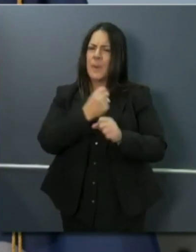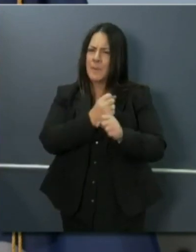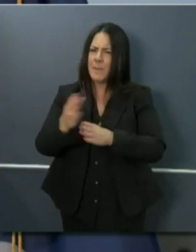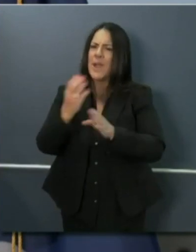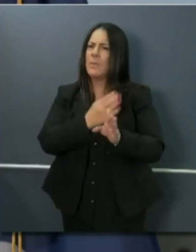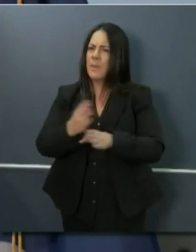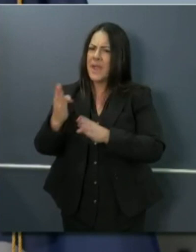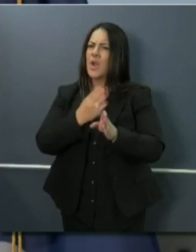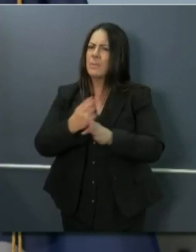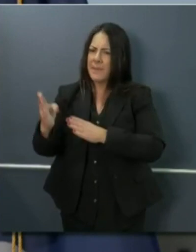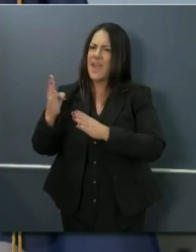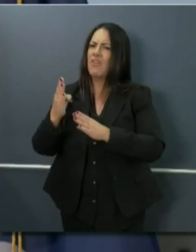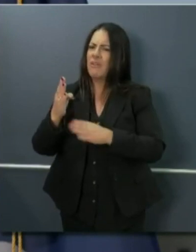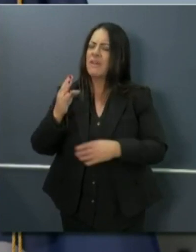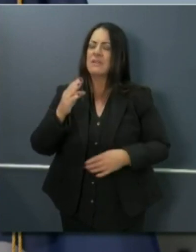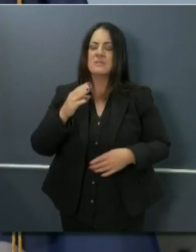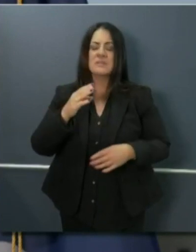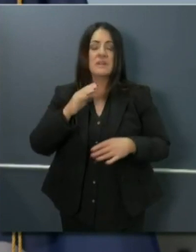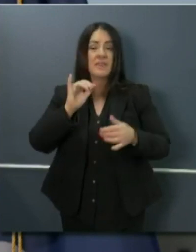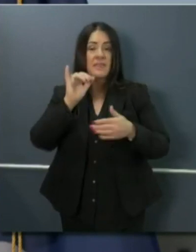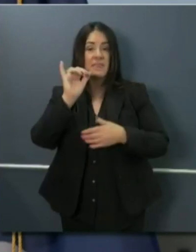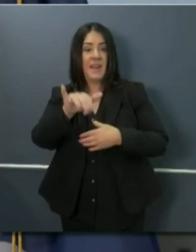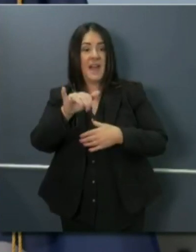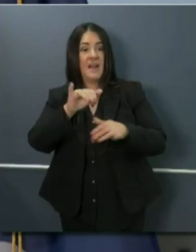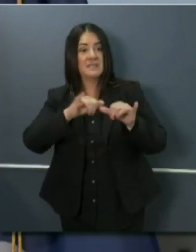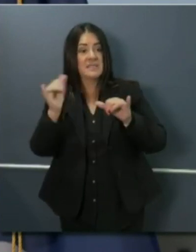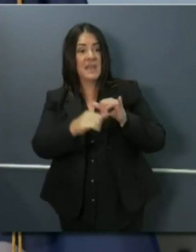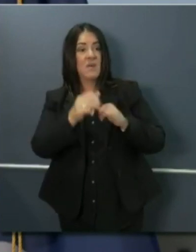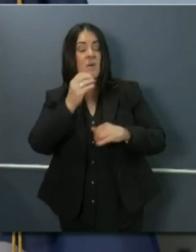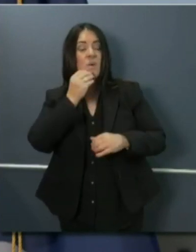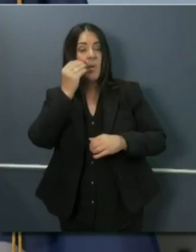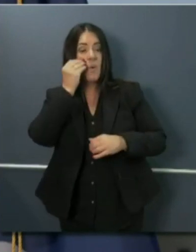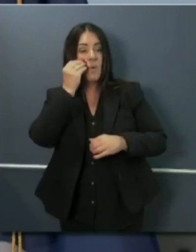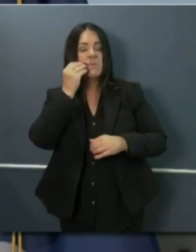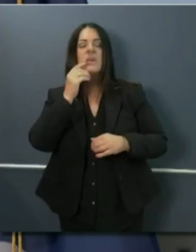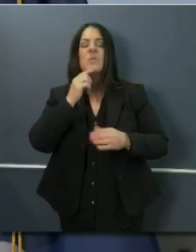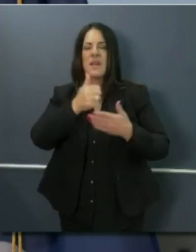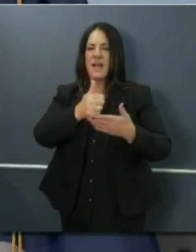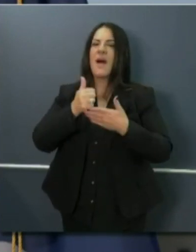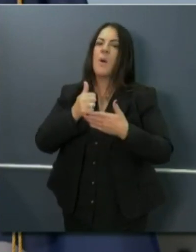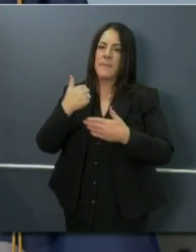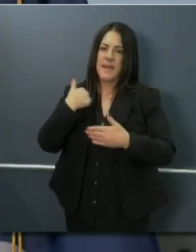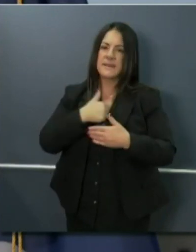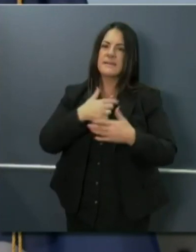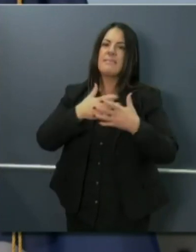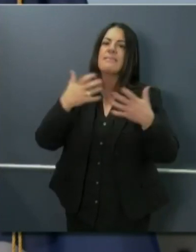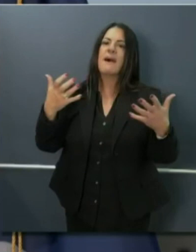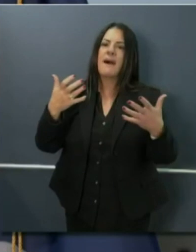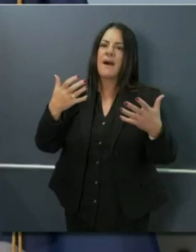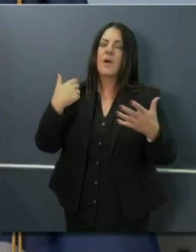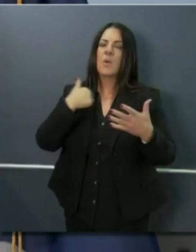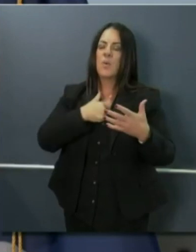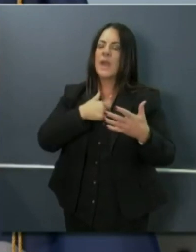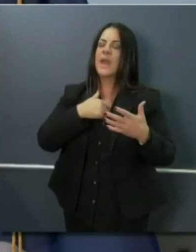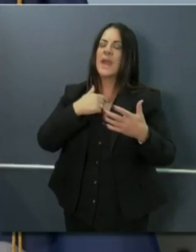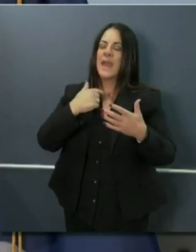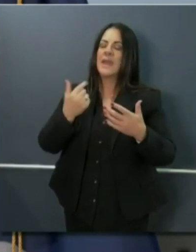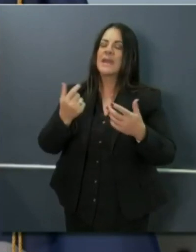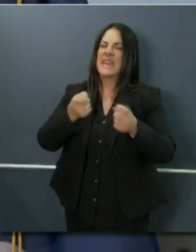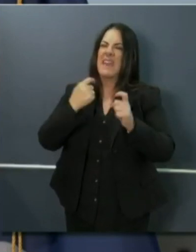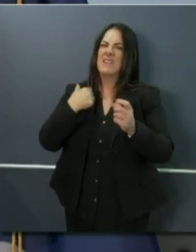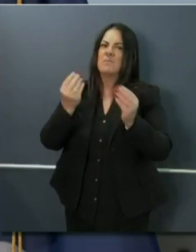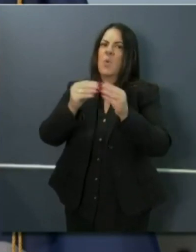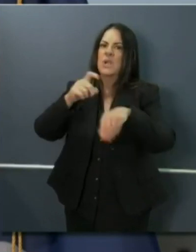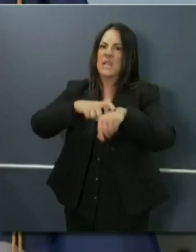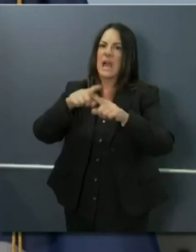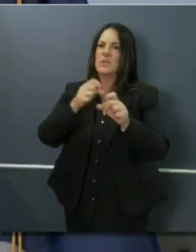last week or two, and that stay-at-home order has advanced that effort. It's bought us time to prepare. But I want to make this